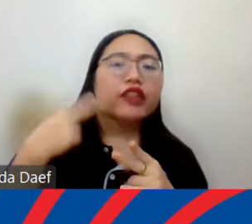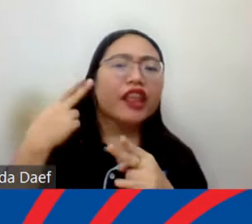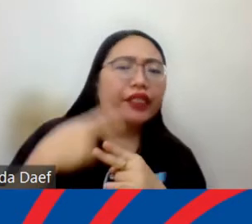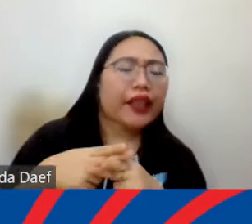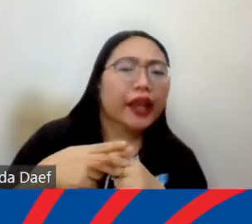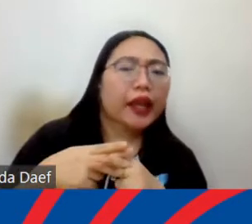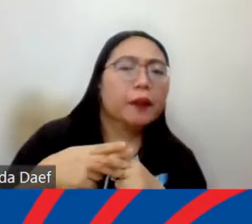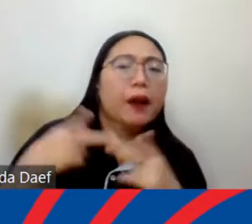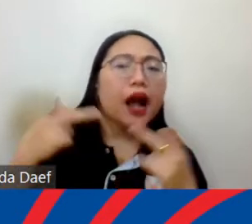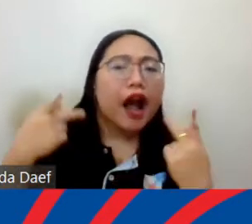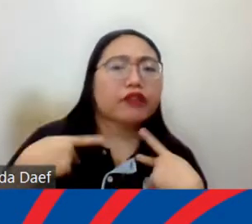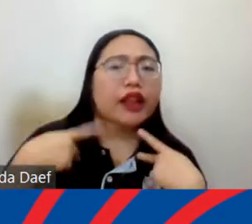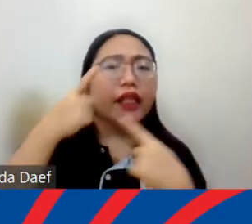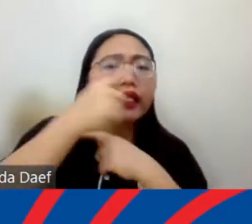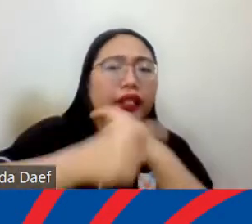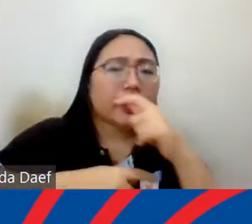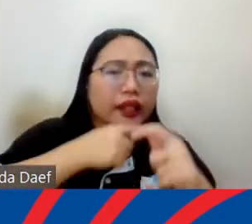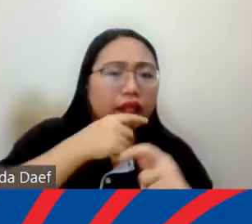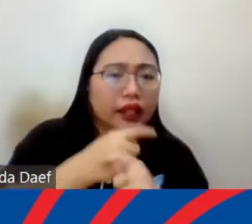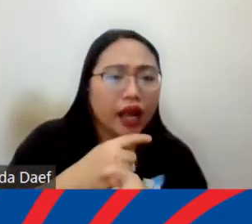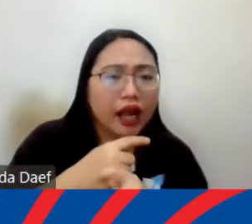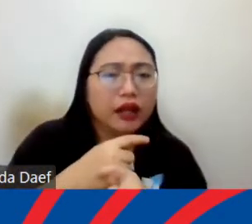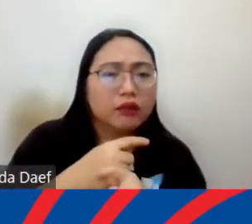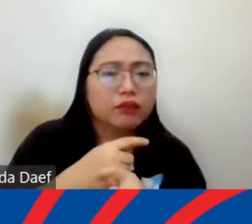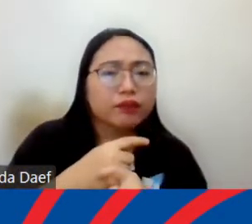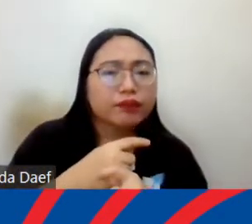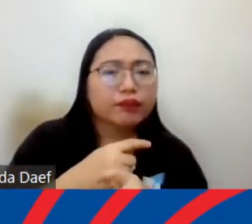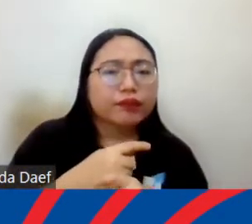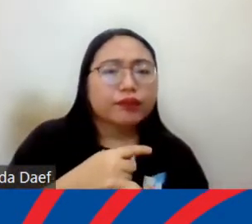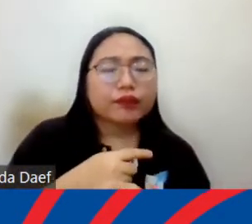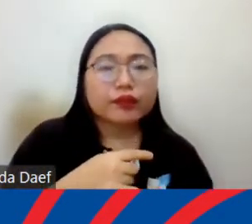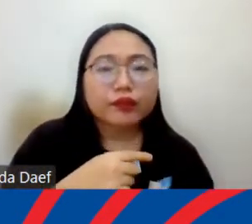what type of data that is. So for example, it is